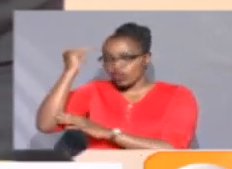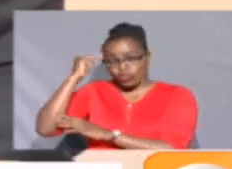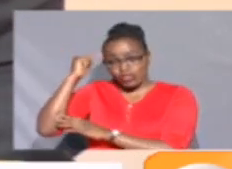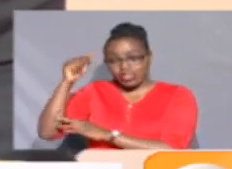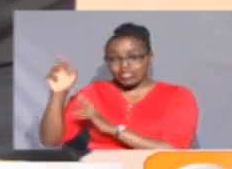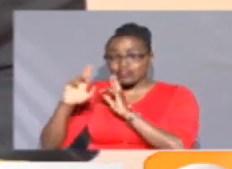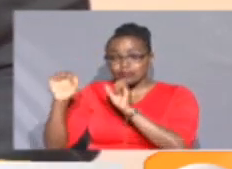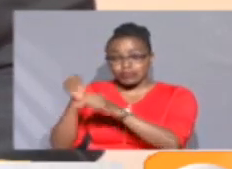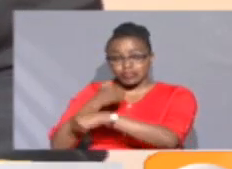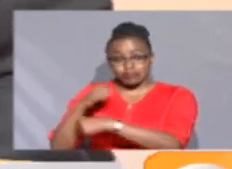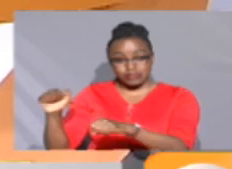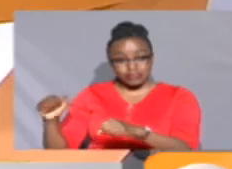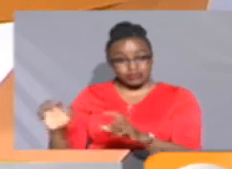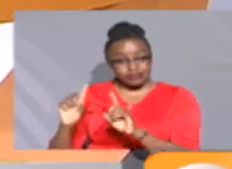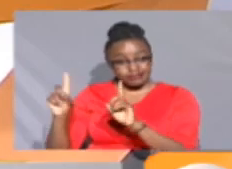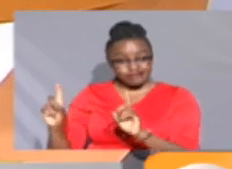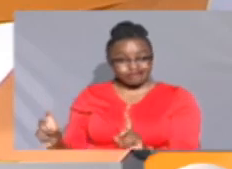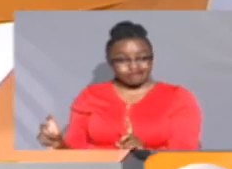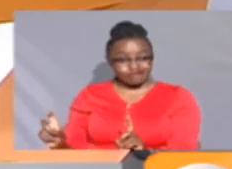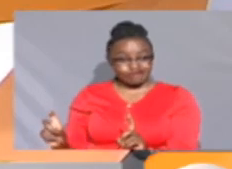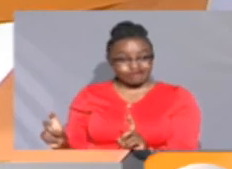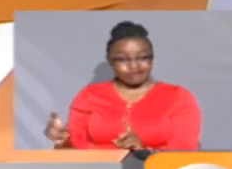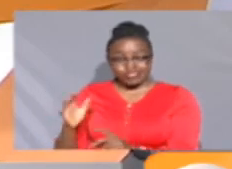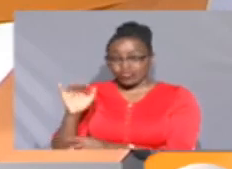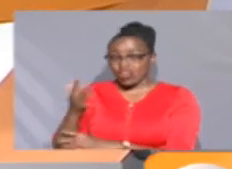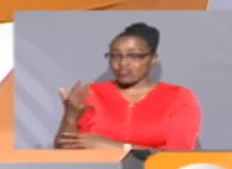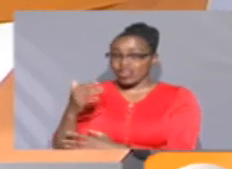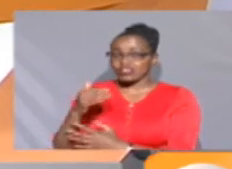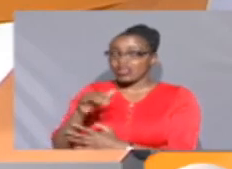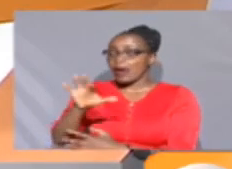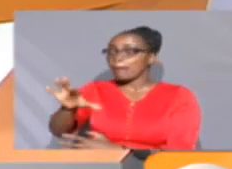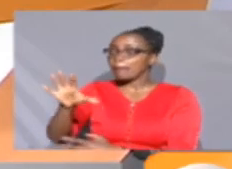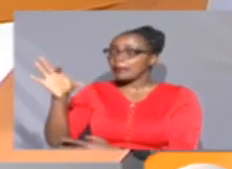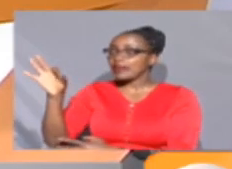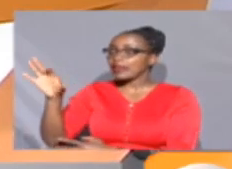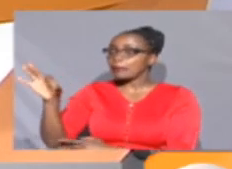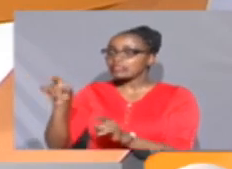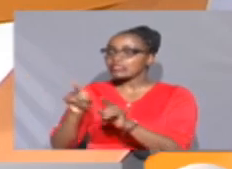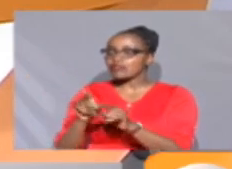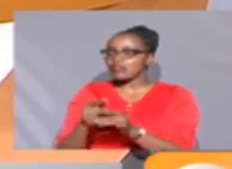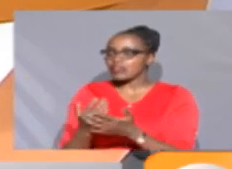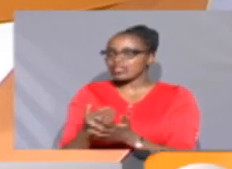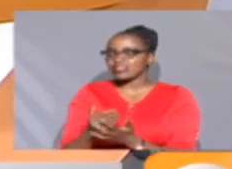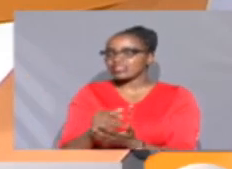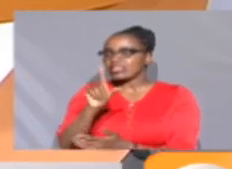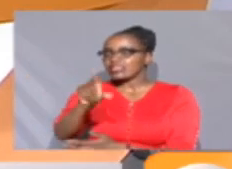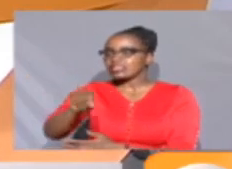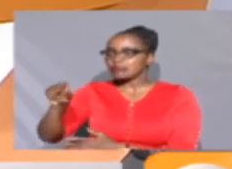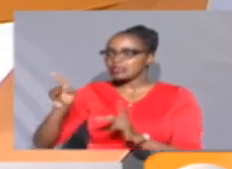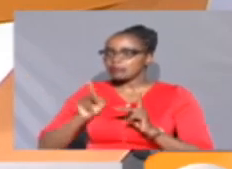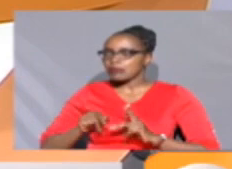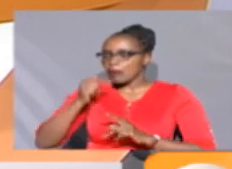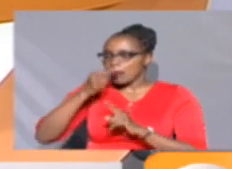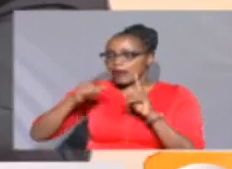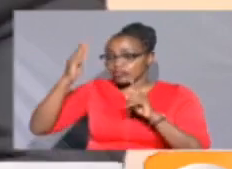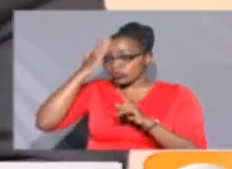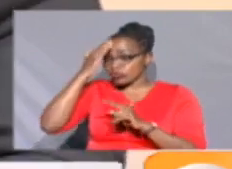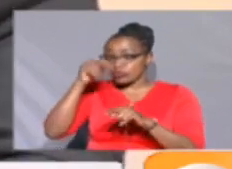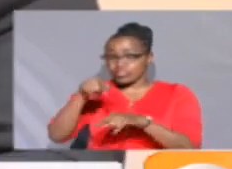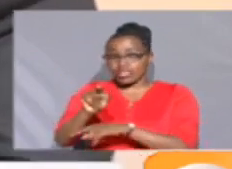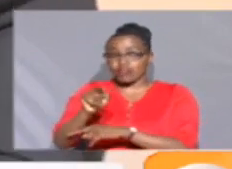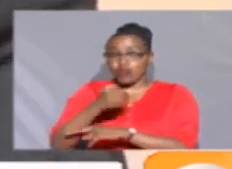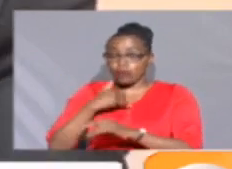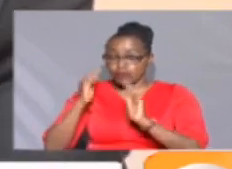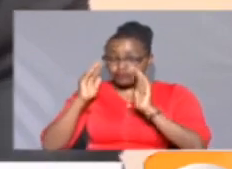have not reported? Okay. So now, no, when junior Kaluma officers are picking people like they are small people somewhere, yet you know they will be